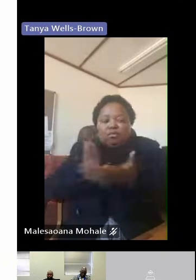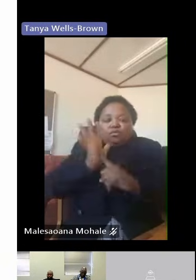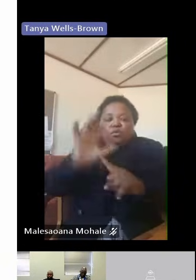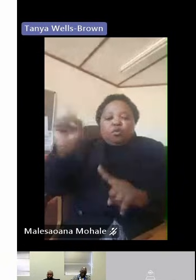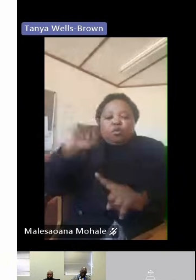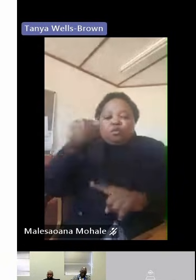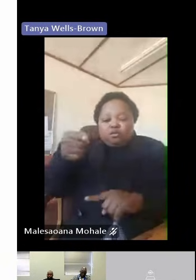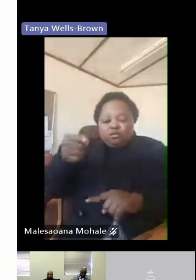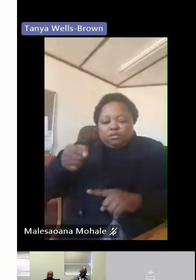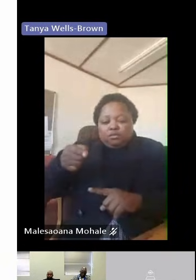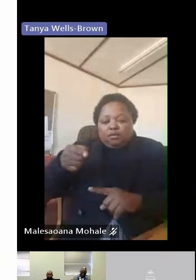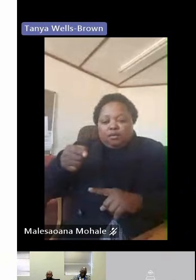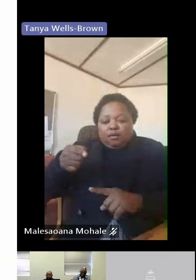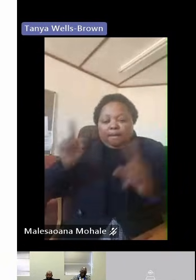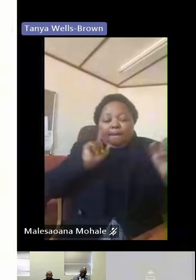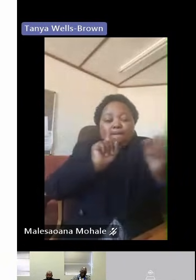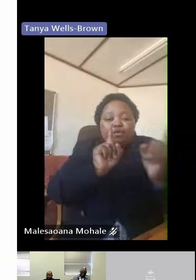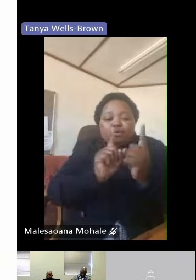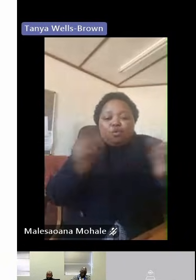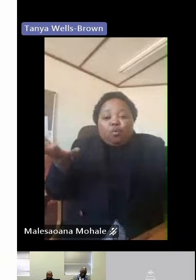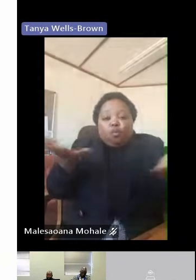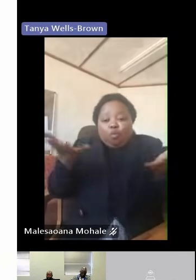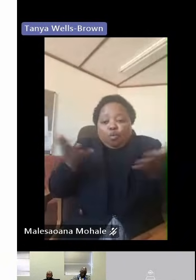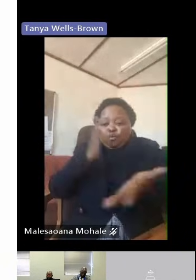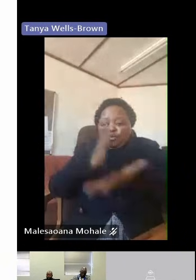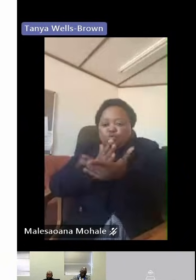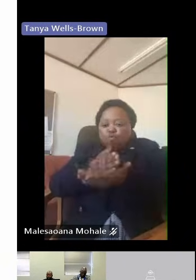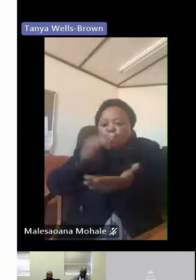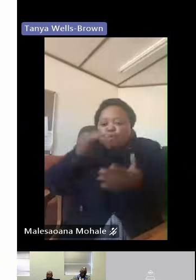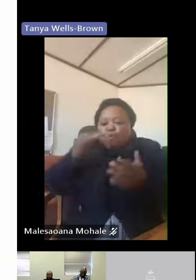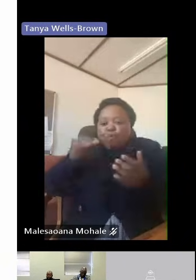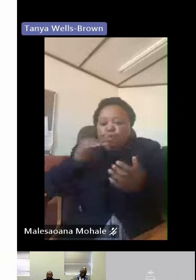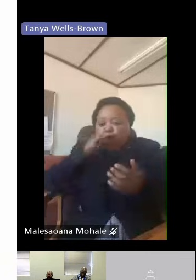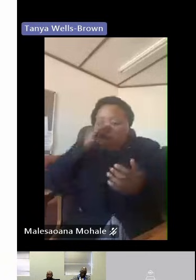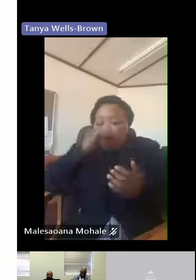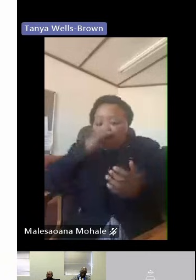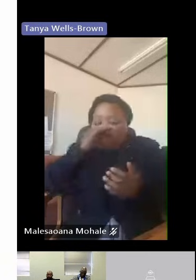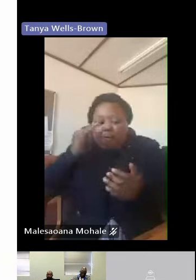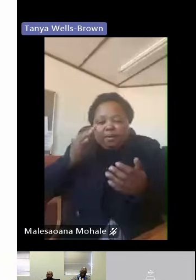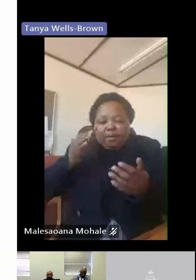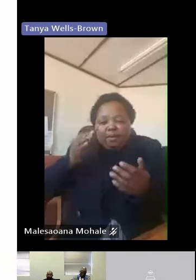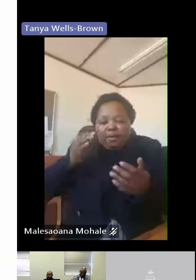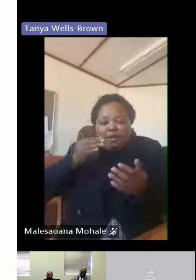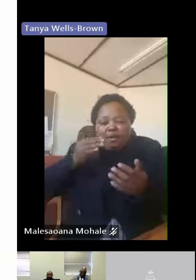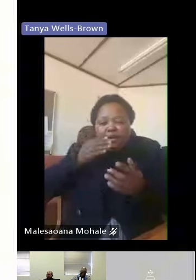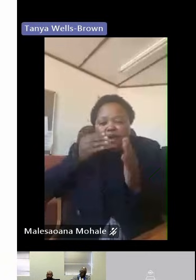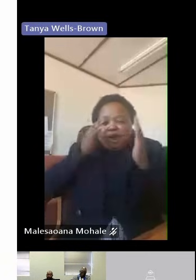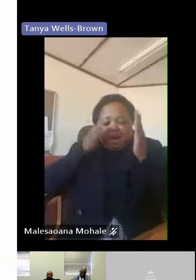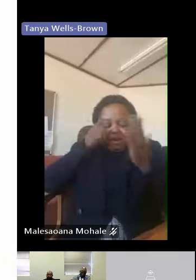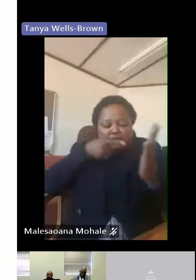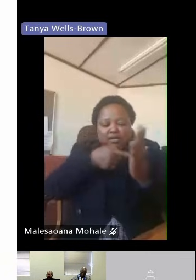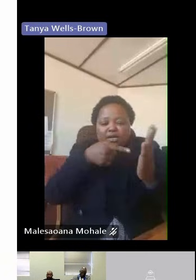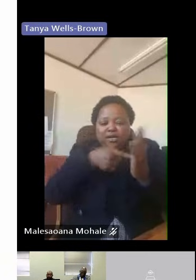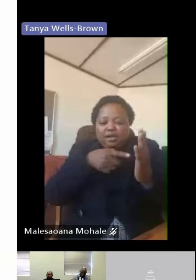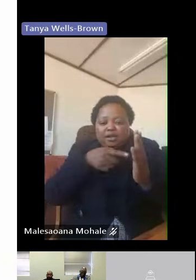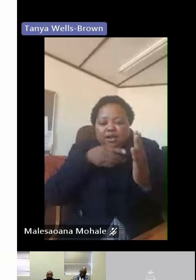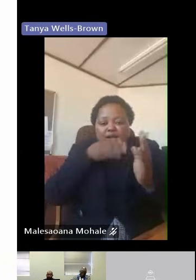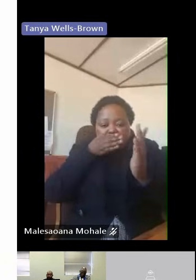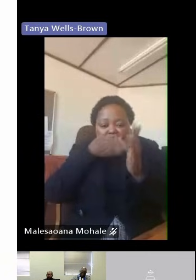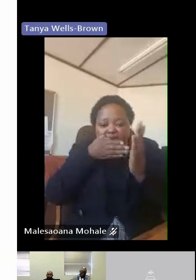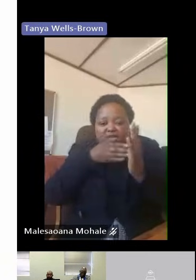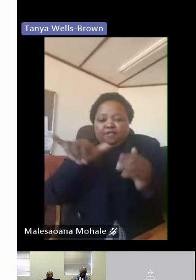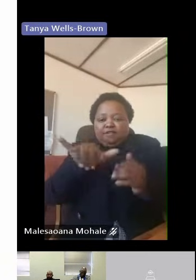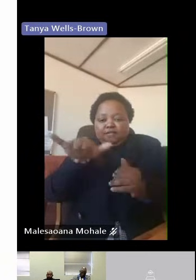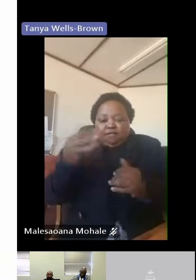where is there a common agenda among all of the different sectors? And in Lesotho, that agenda